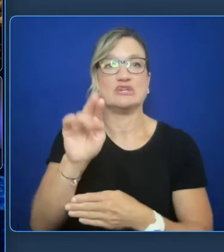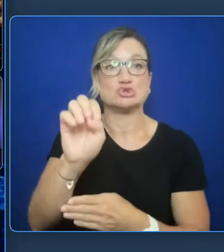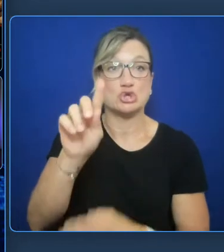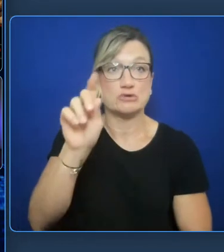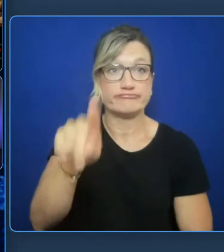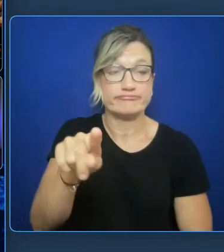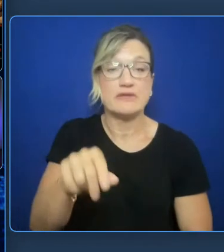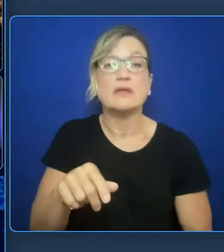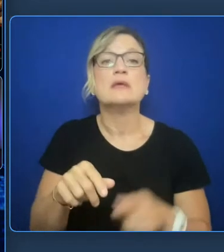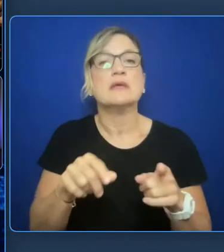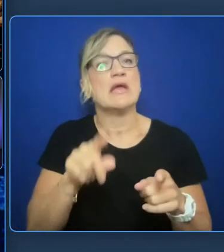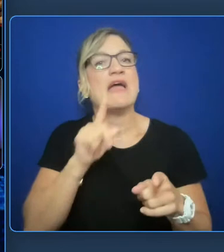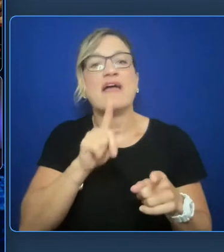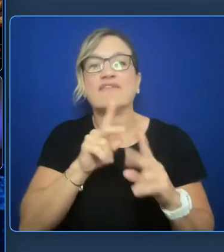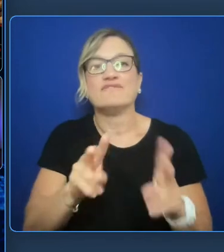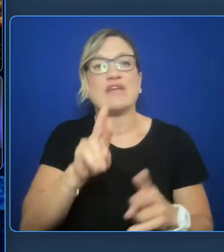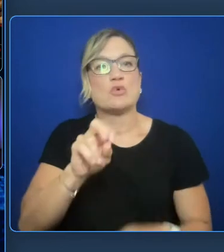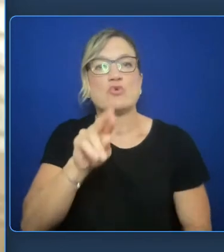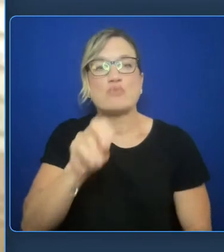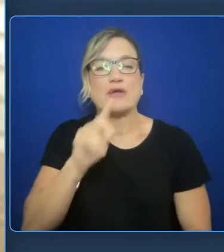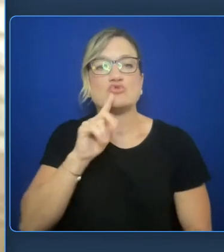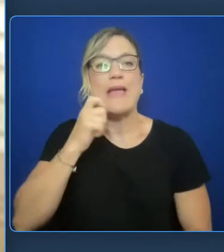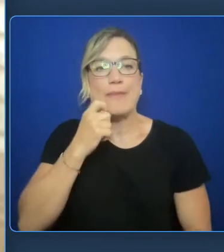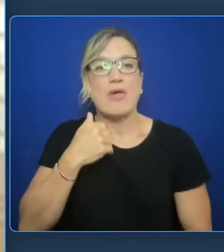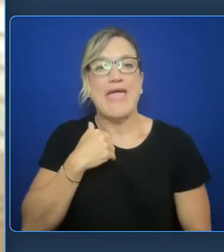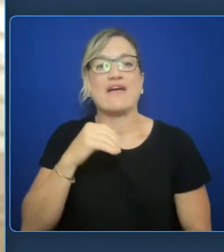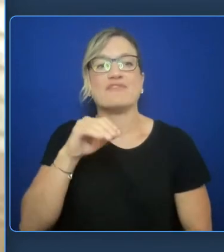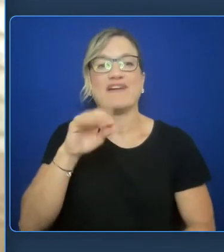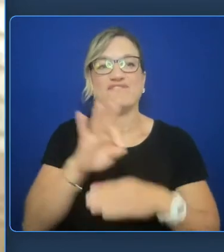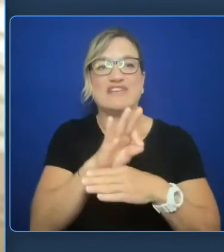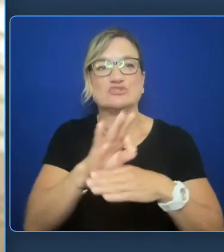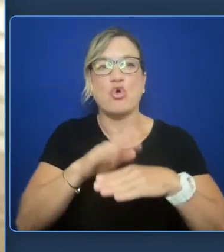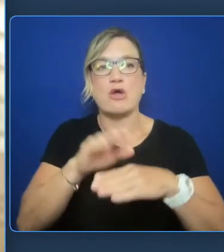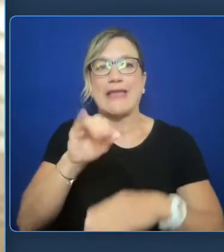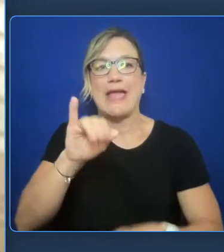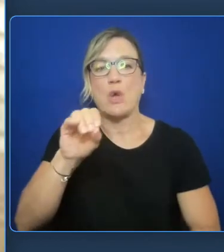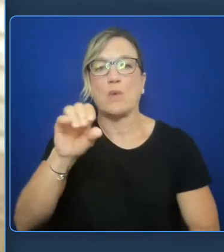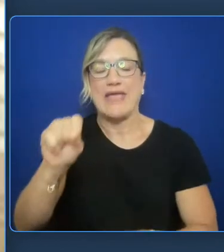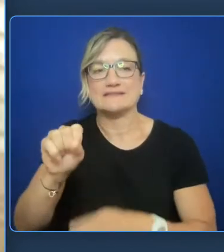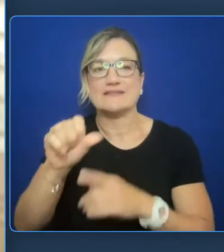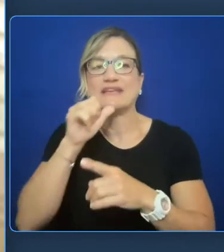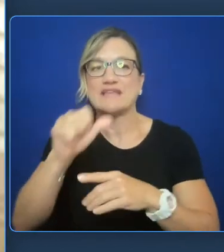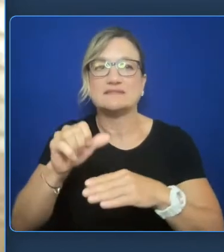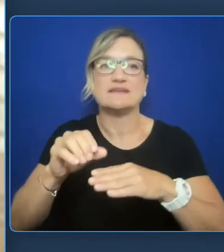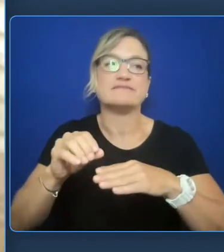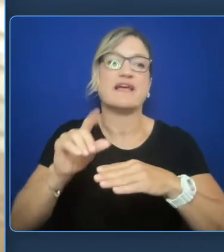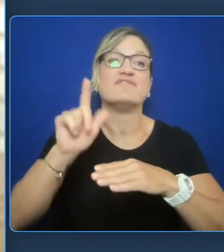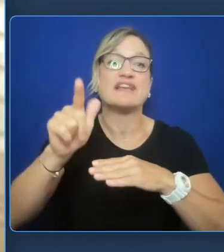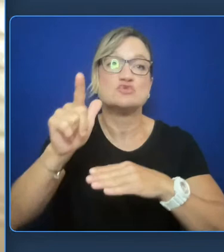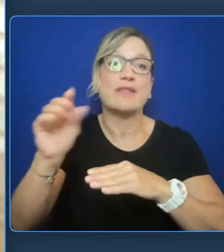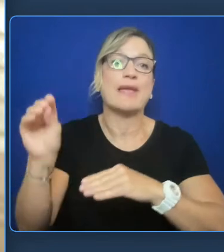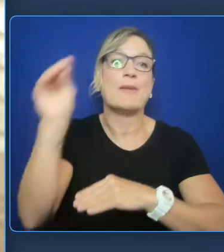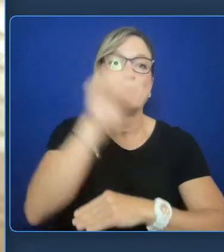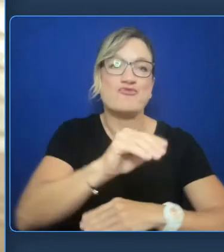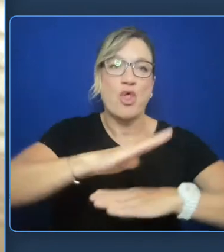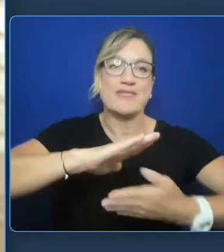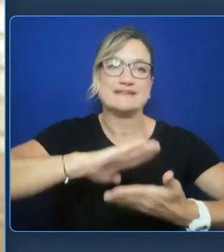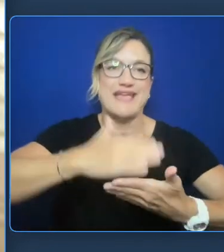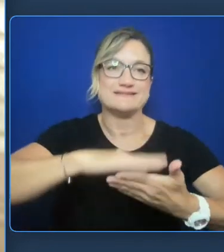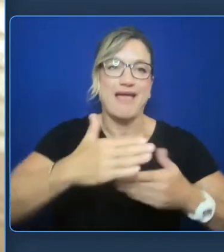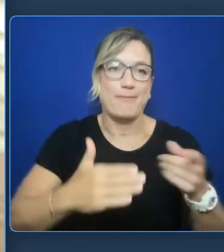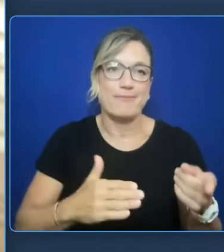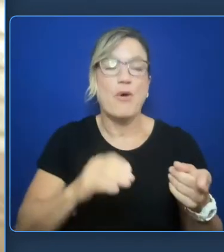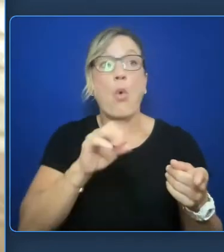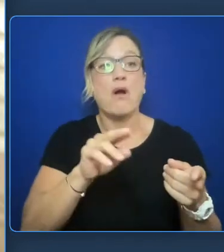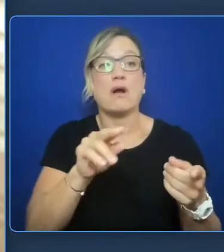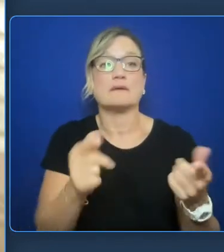Alex? It's very rare for Apple to have a feature on iOS that doesn't eventually make it to the desktop, or the desktop that doesn't eventually make